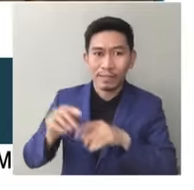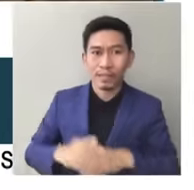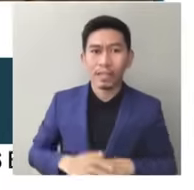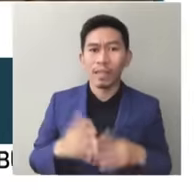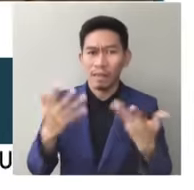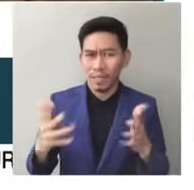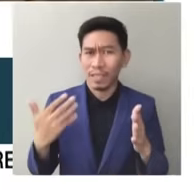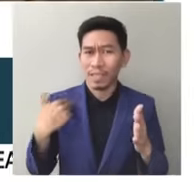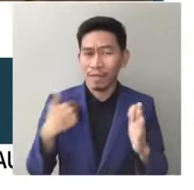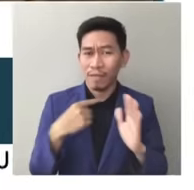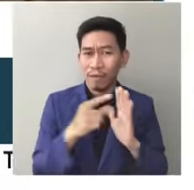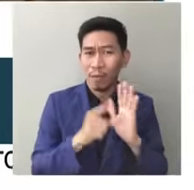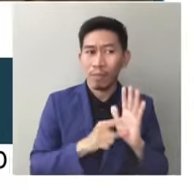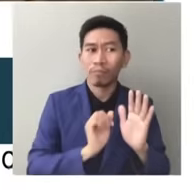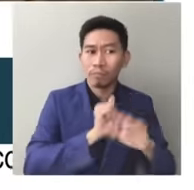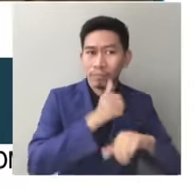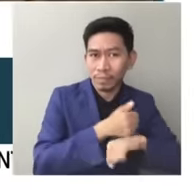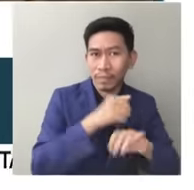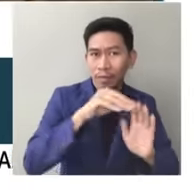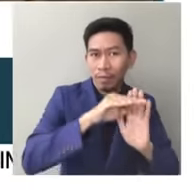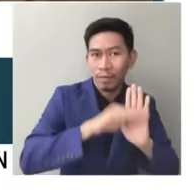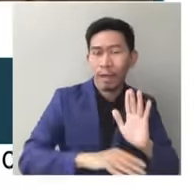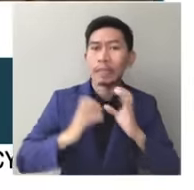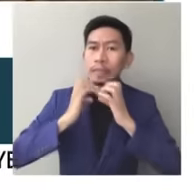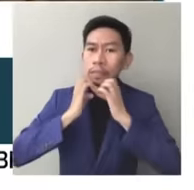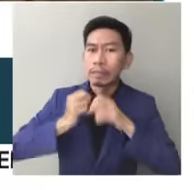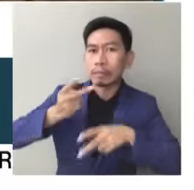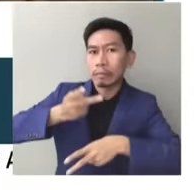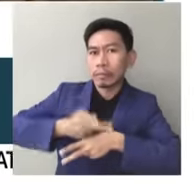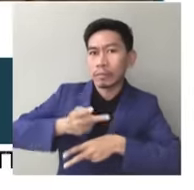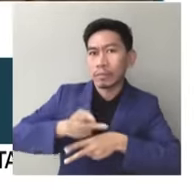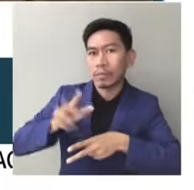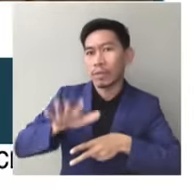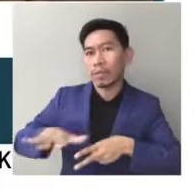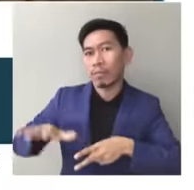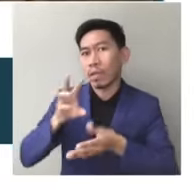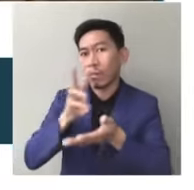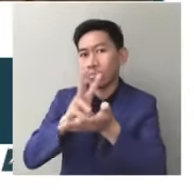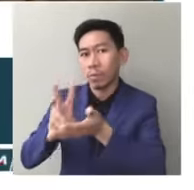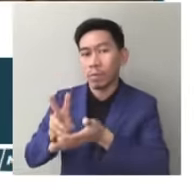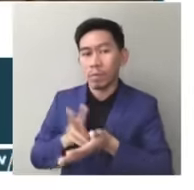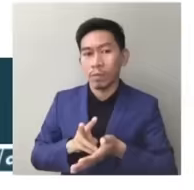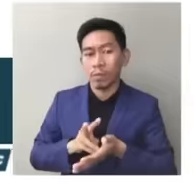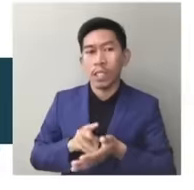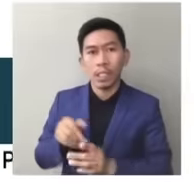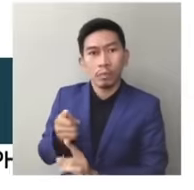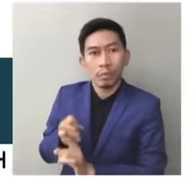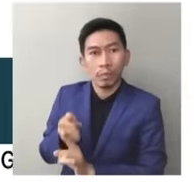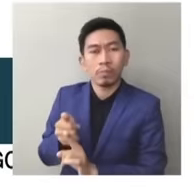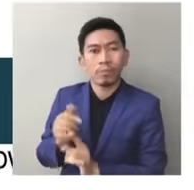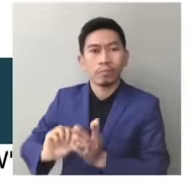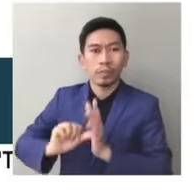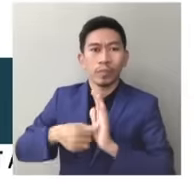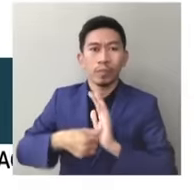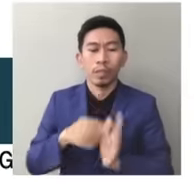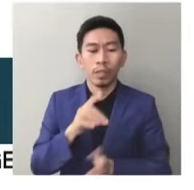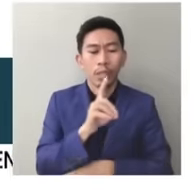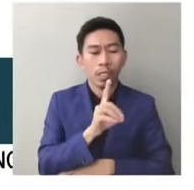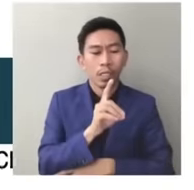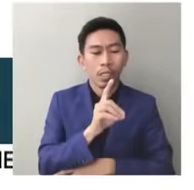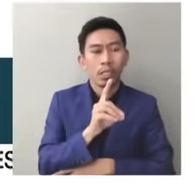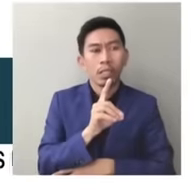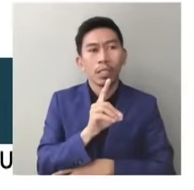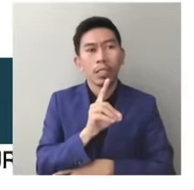to ensure the conservation of protected areas. She also asserts the Environment Department is not blameless on the construction of